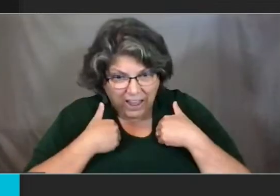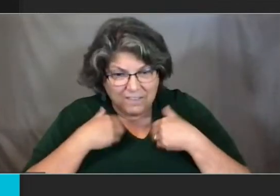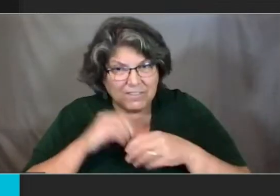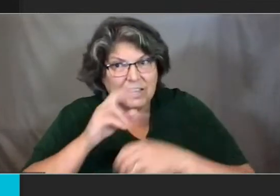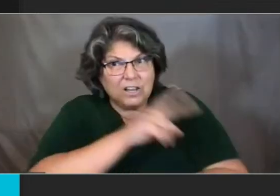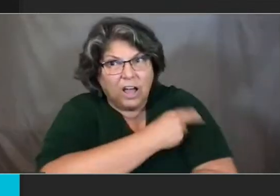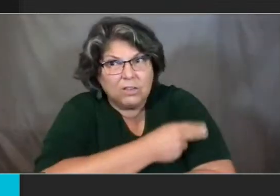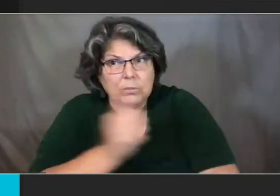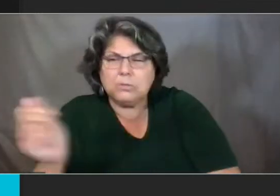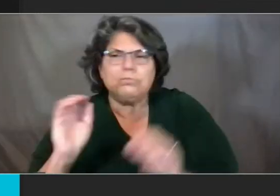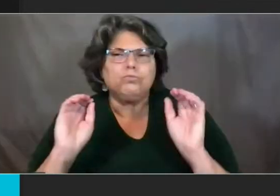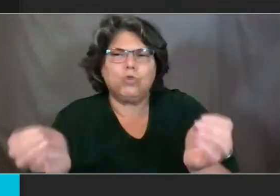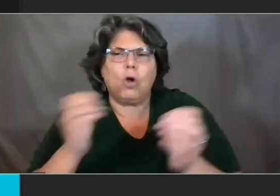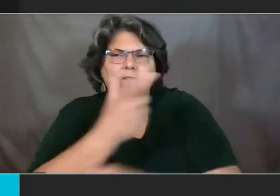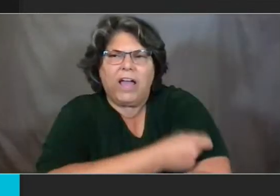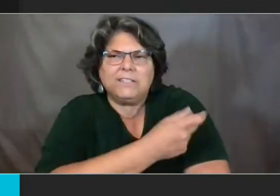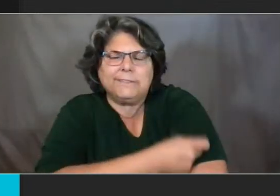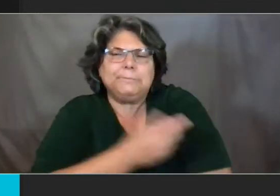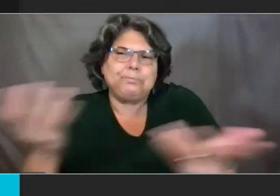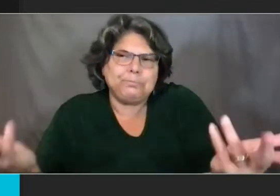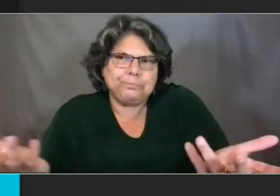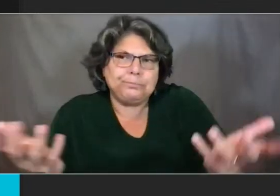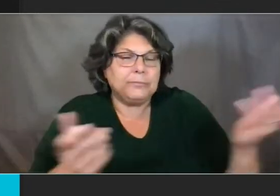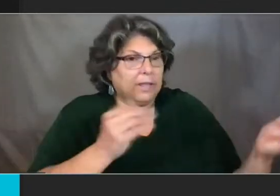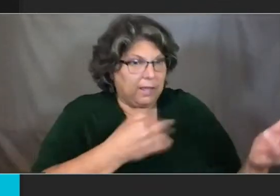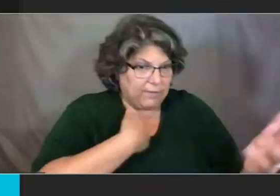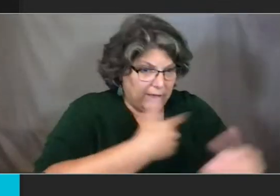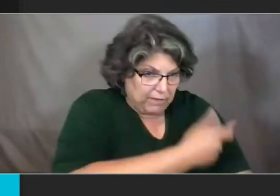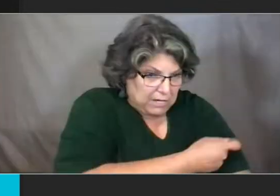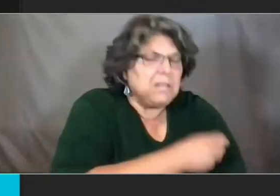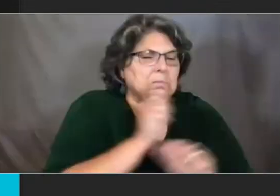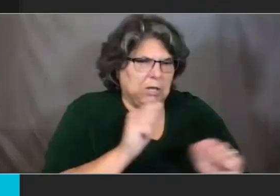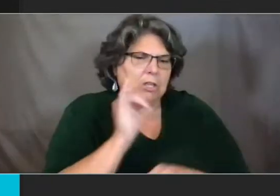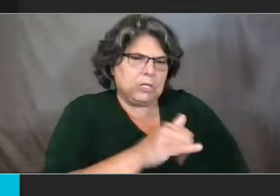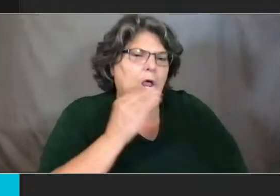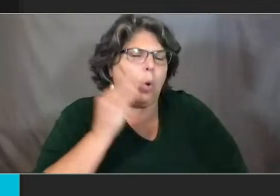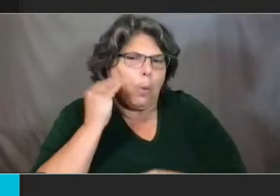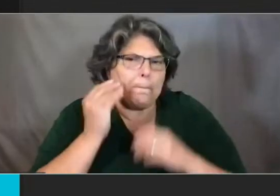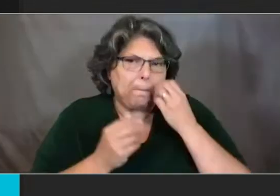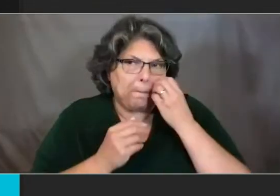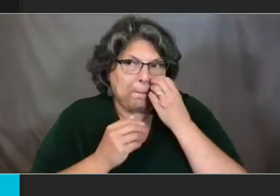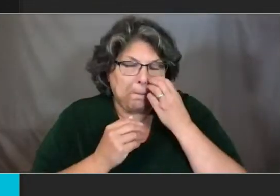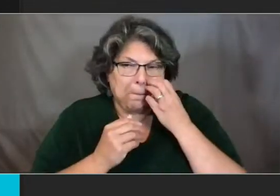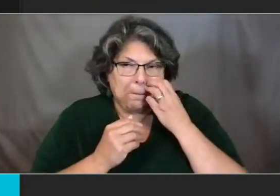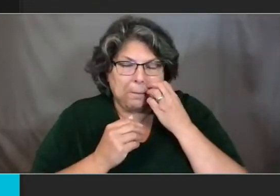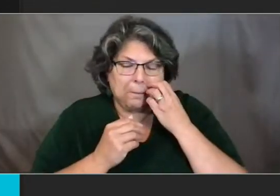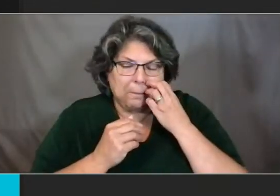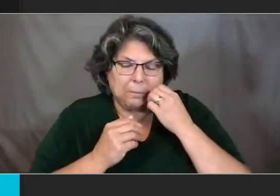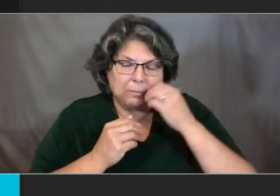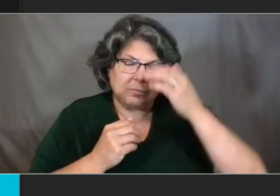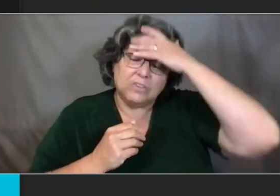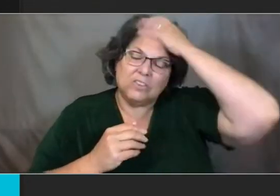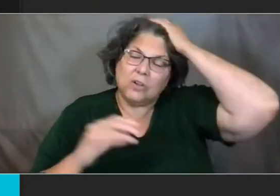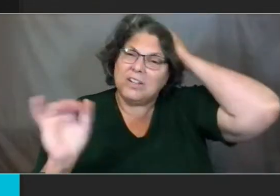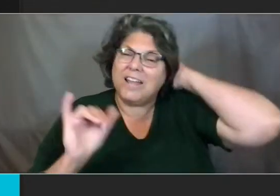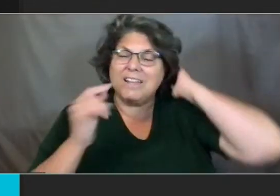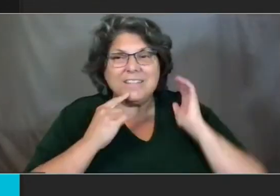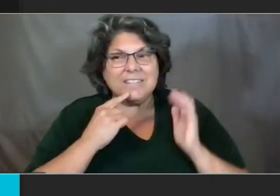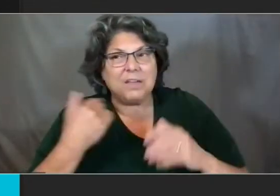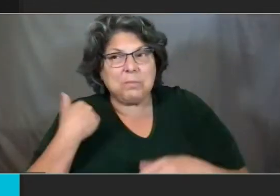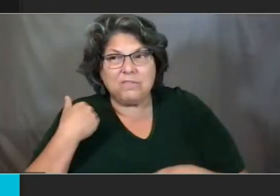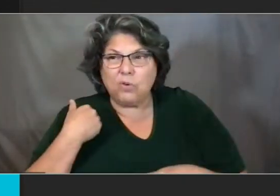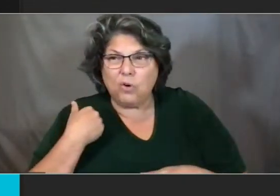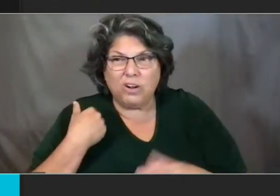vaccinated, I would like to say that now is the time, and which I mentioned before, now is the time to get